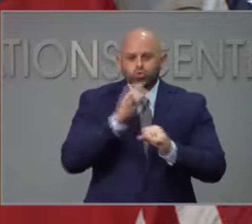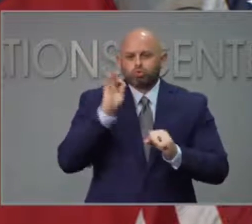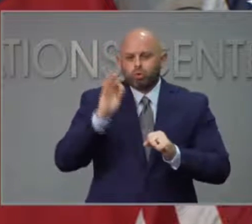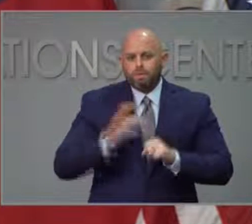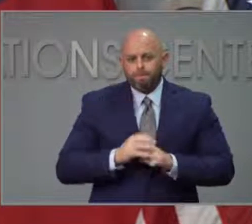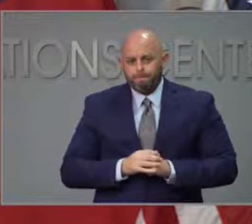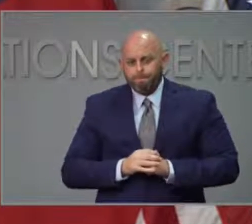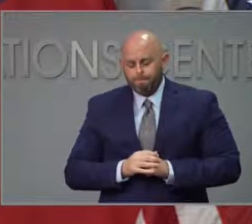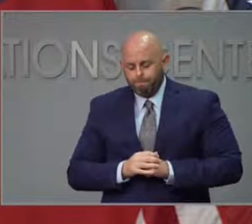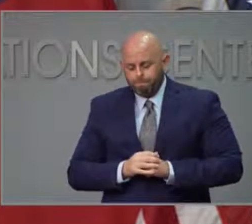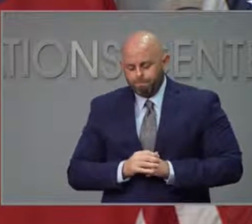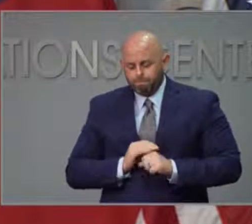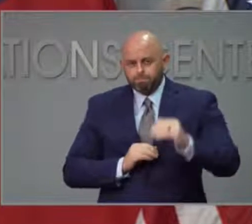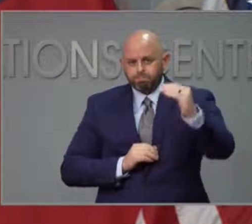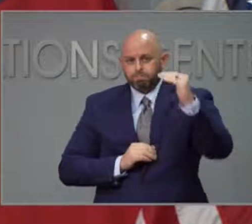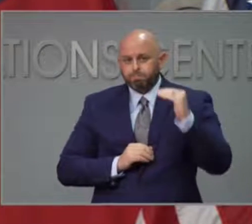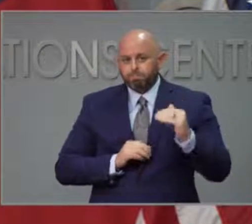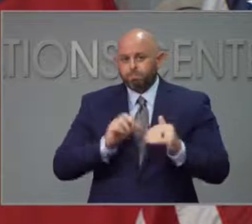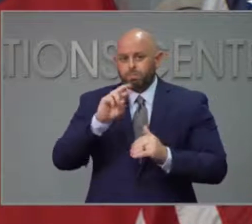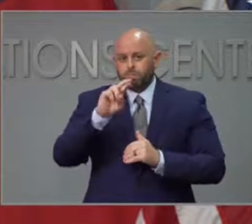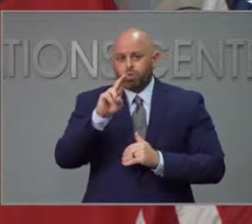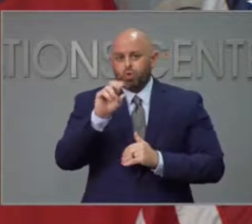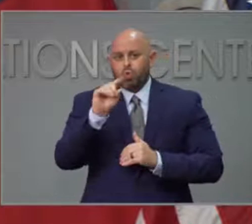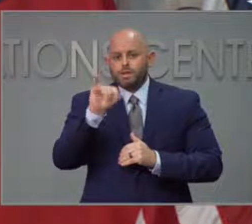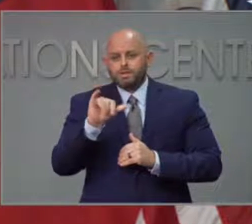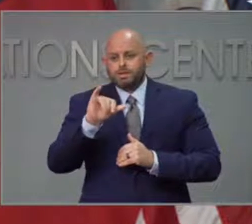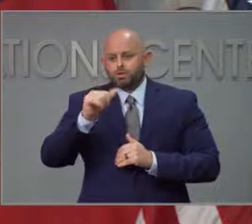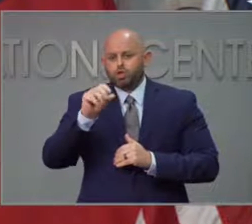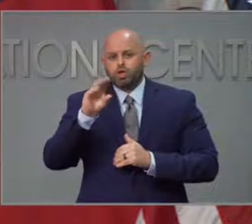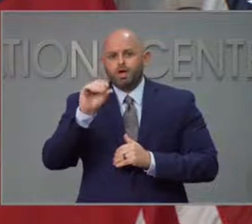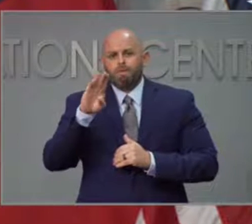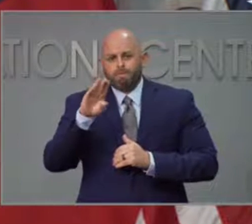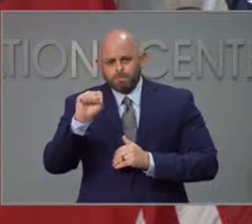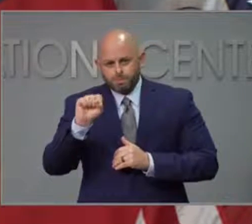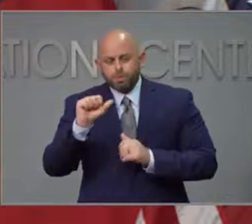Next question is from Rusty Jacobs with WUNC.